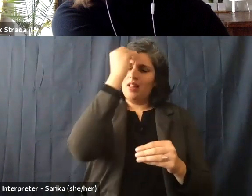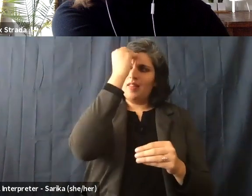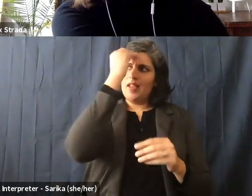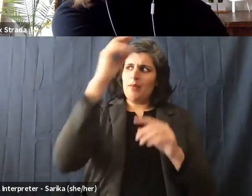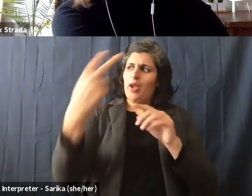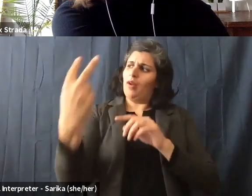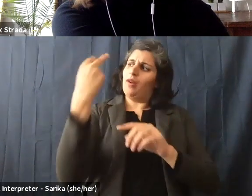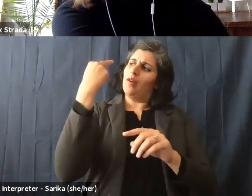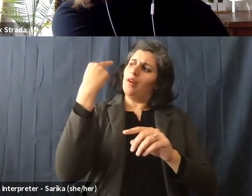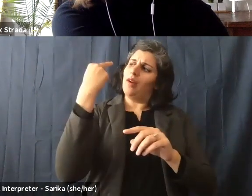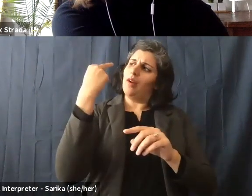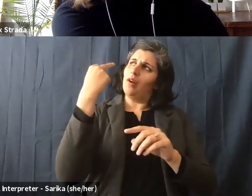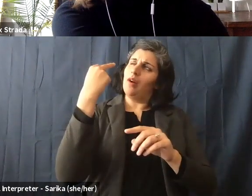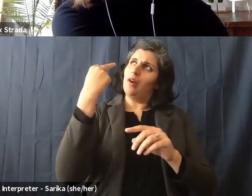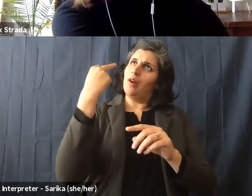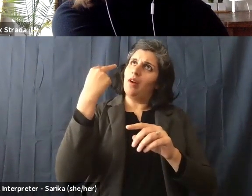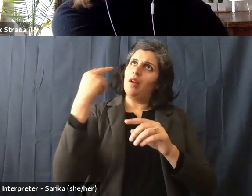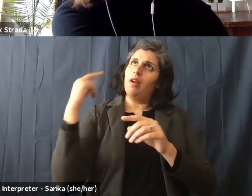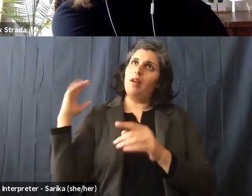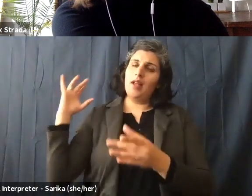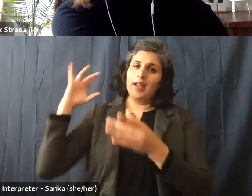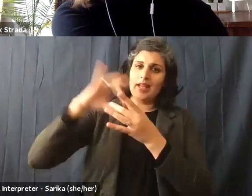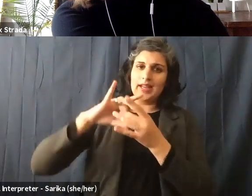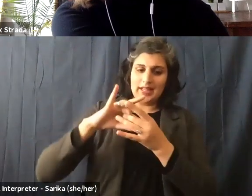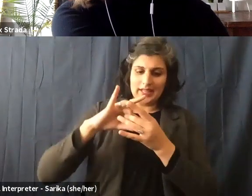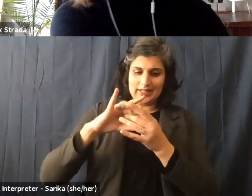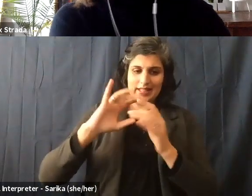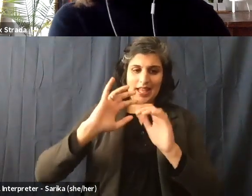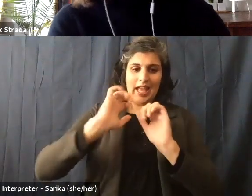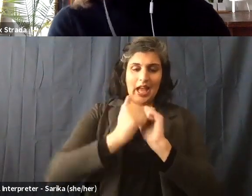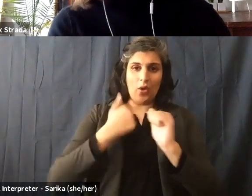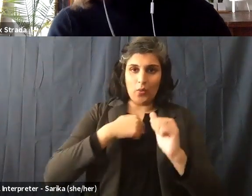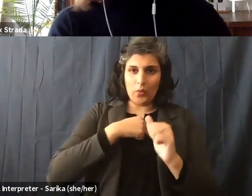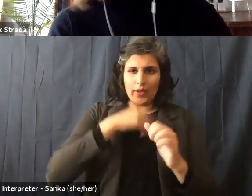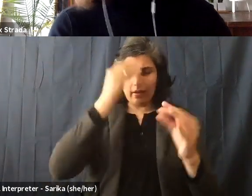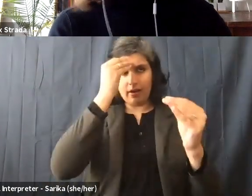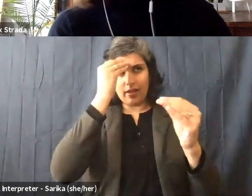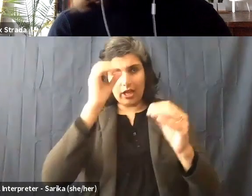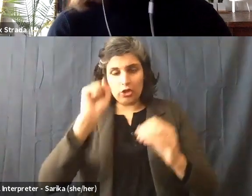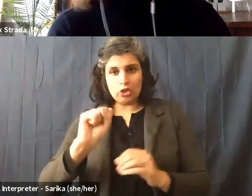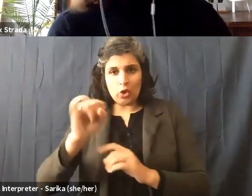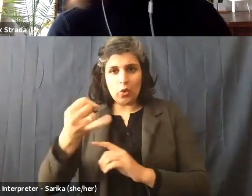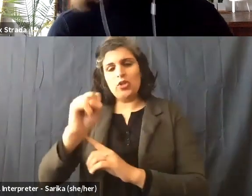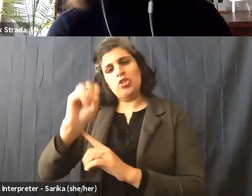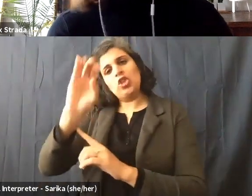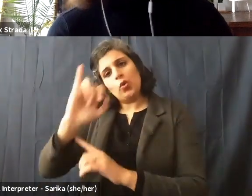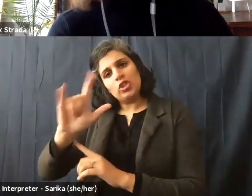understandings of social justice in the present in the context of these ongoing conflicts.